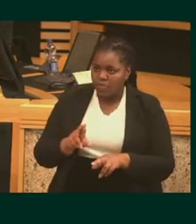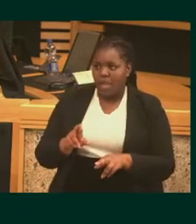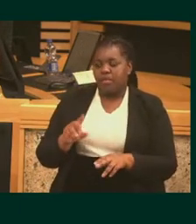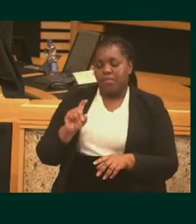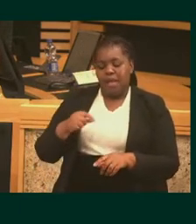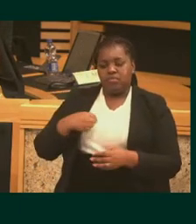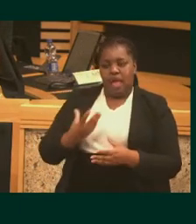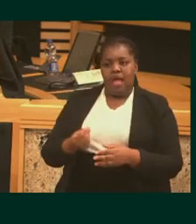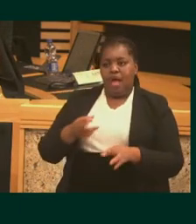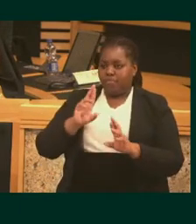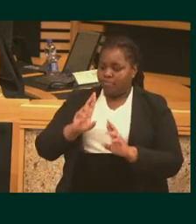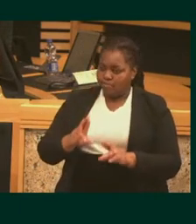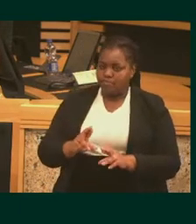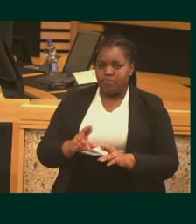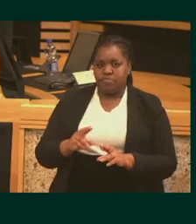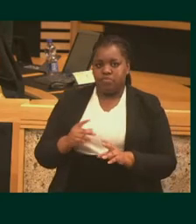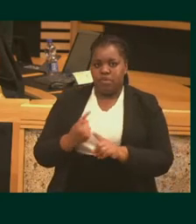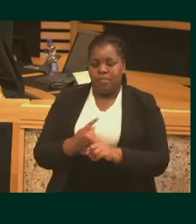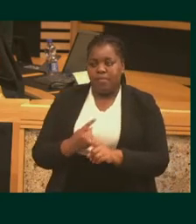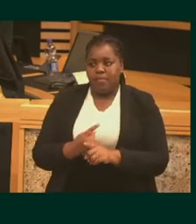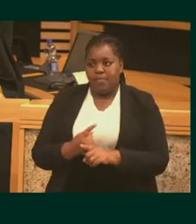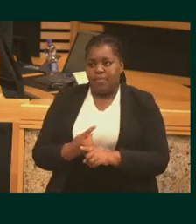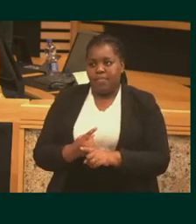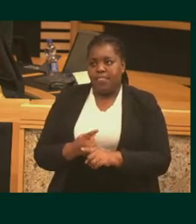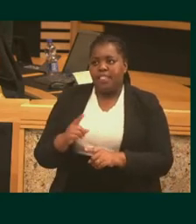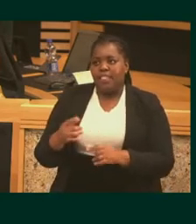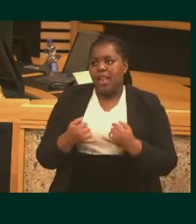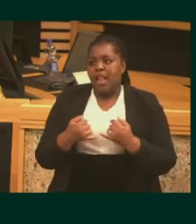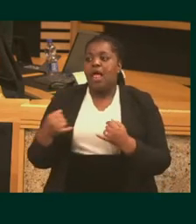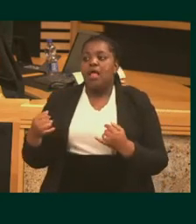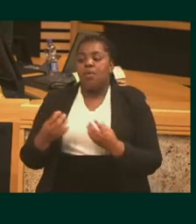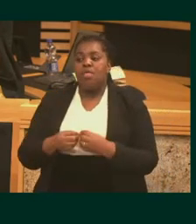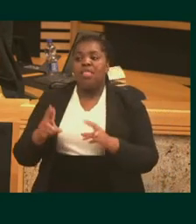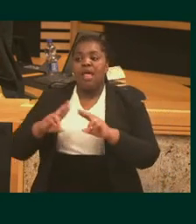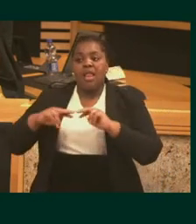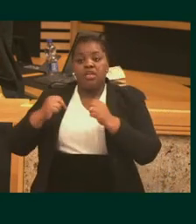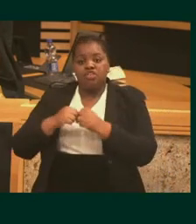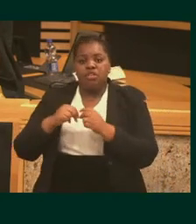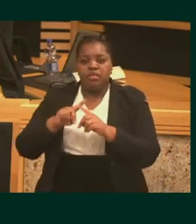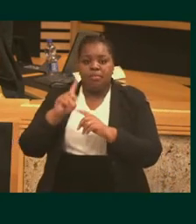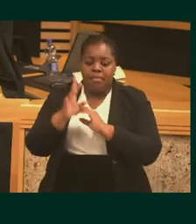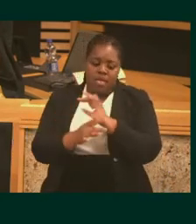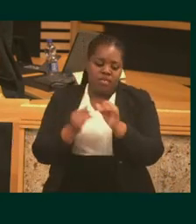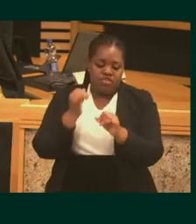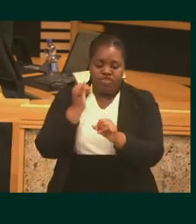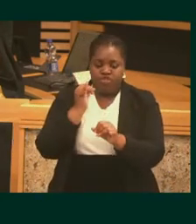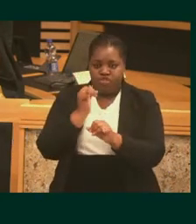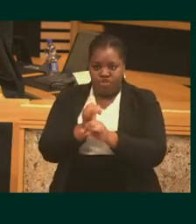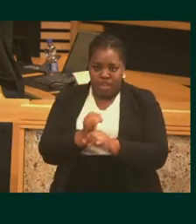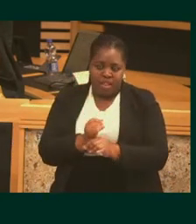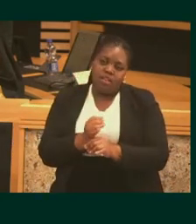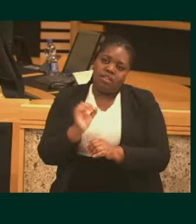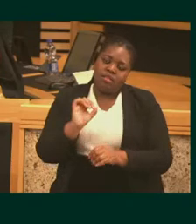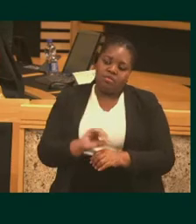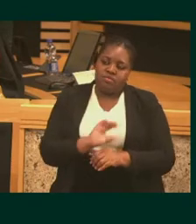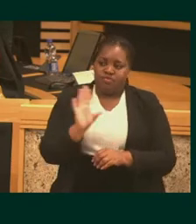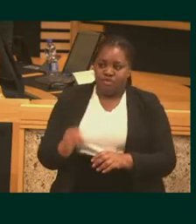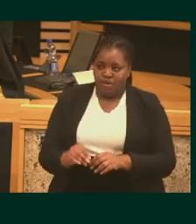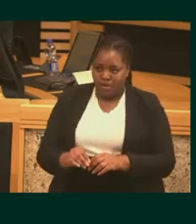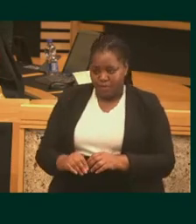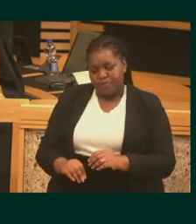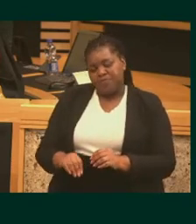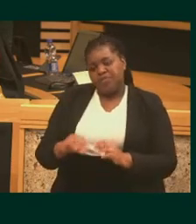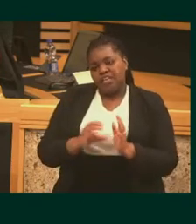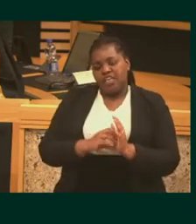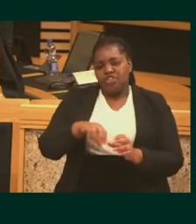dignity respected this is in line with the national and international legal obligation of the Republic section